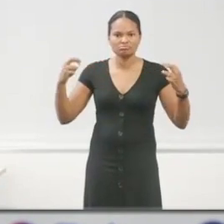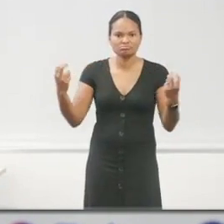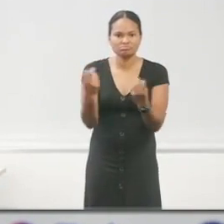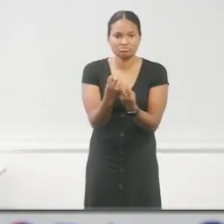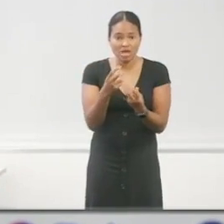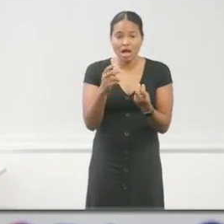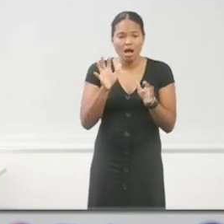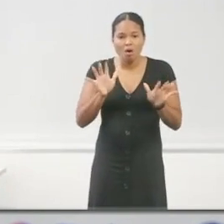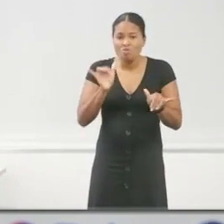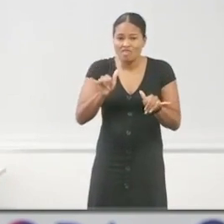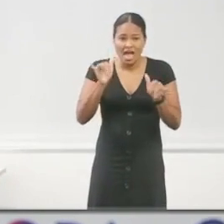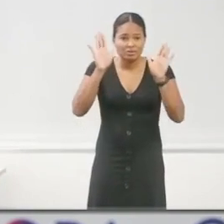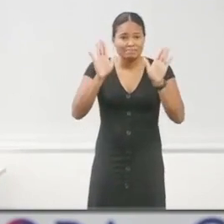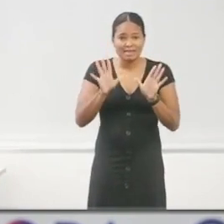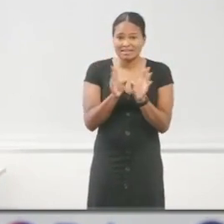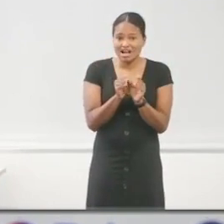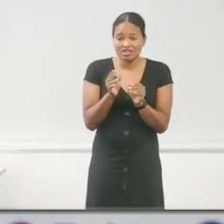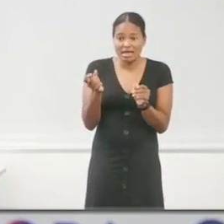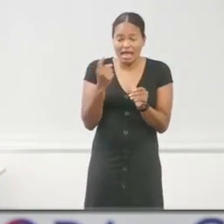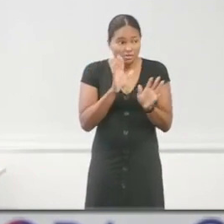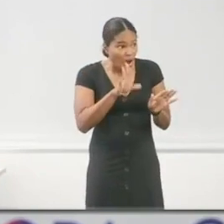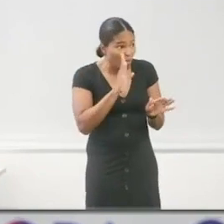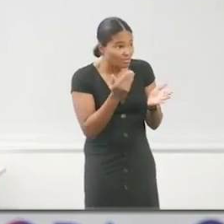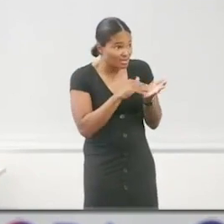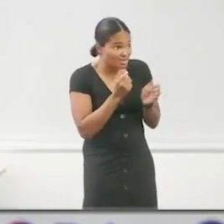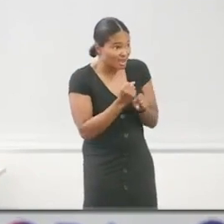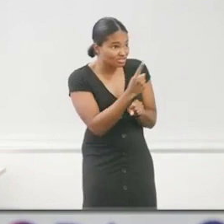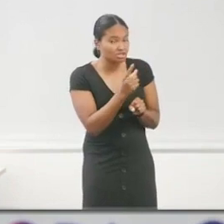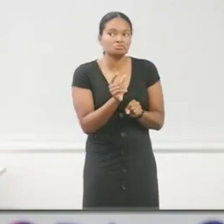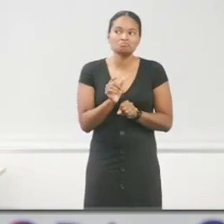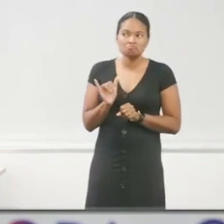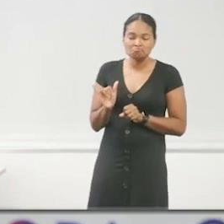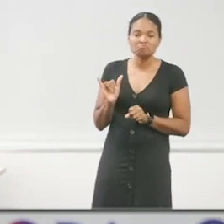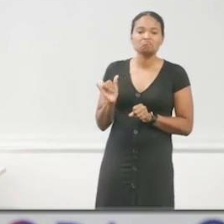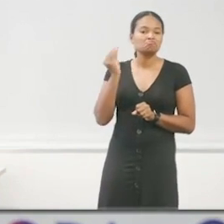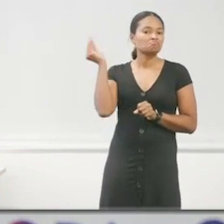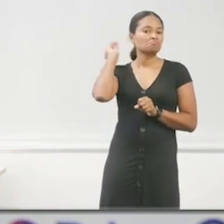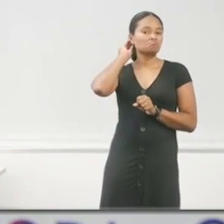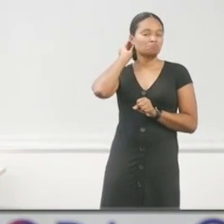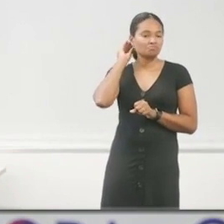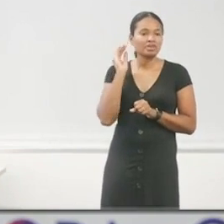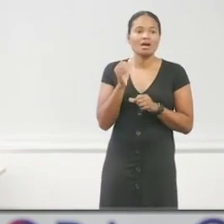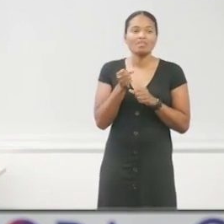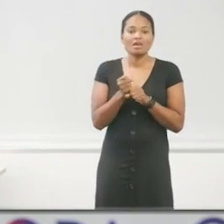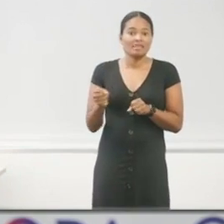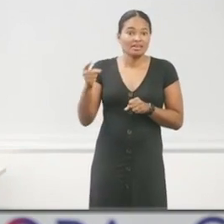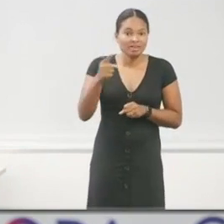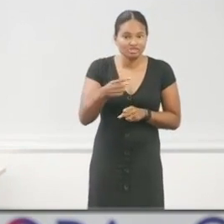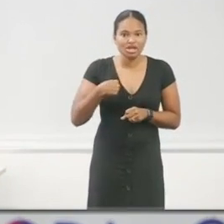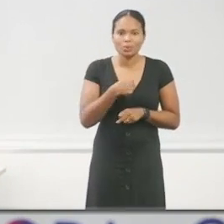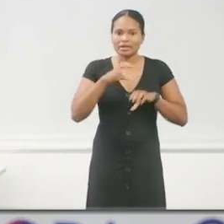year? And then we had the mock explosion like Sam was talking about, good exercise. Year after that, we did a